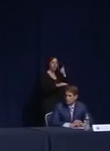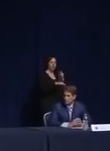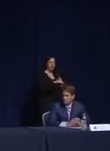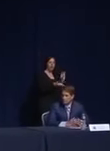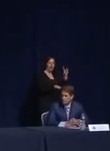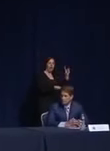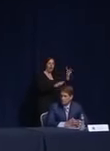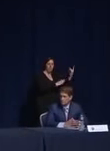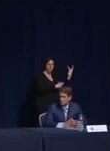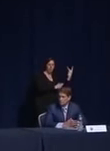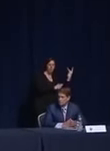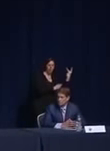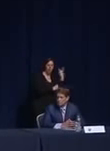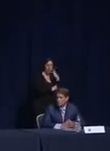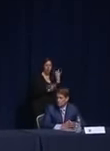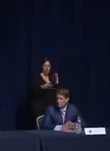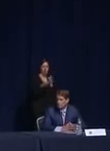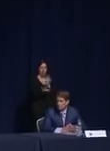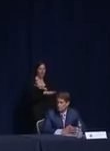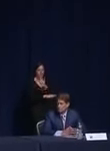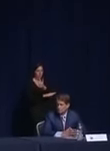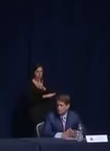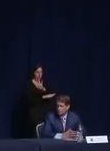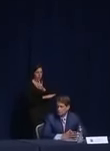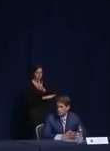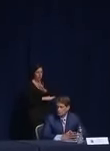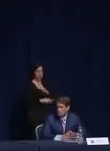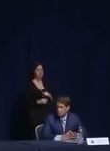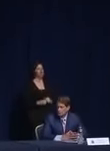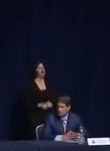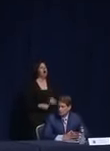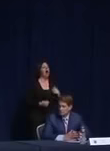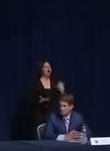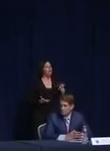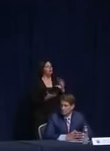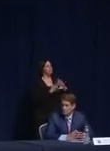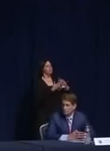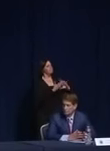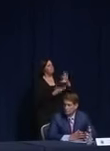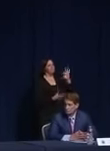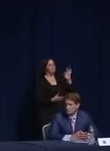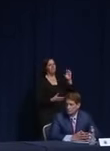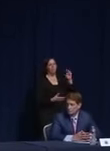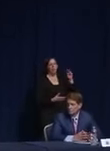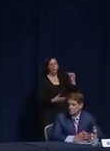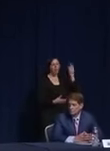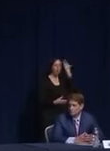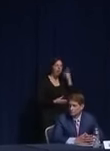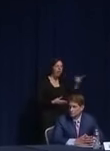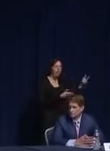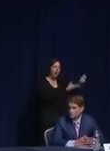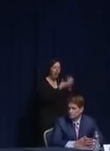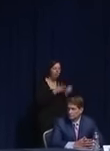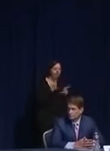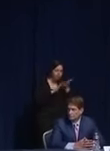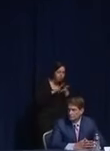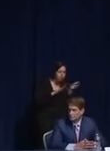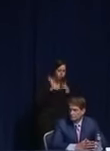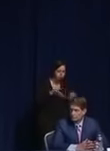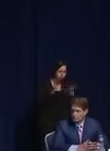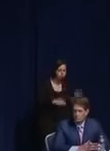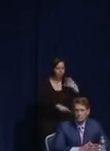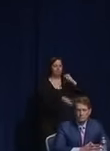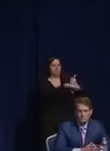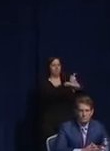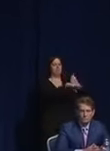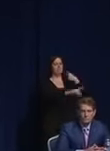point further if need be. Again, I want to give FEMA Region 2 a shout out because they've helped us set this up. They're also helping us set up another site at the